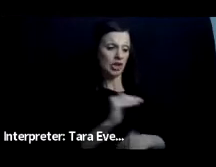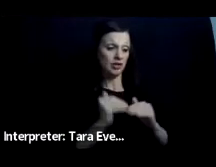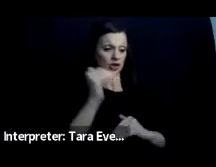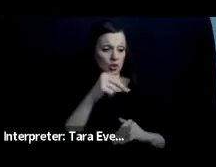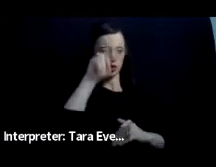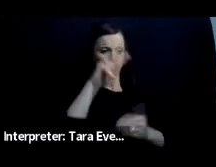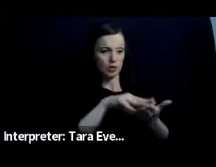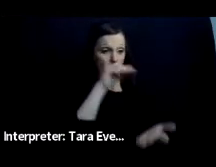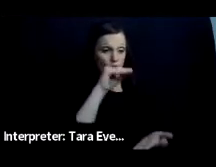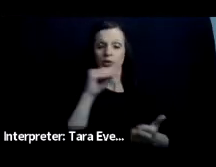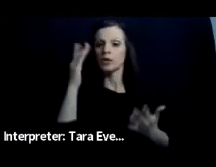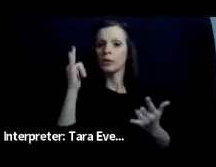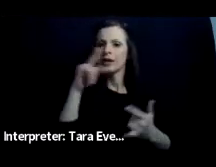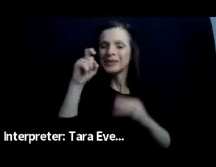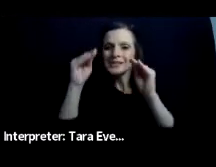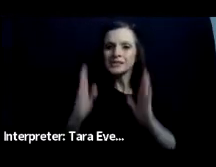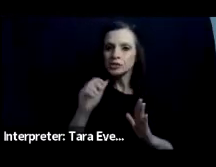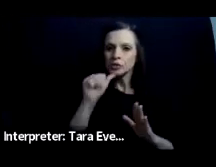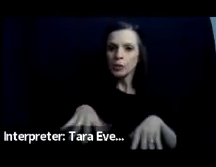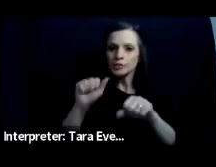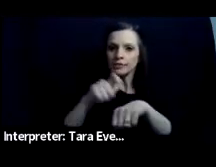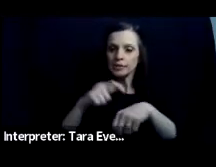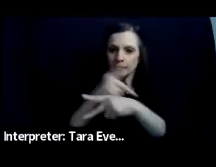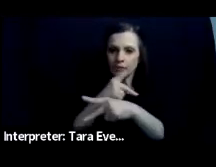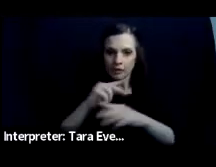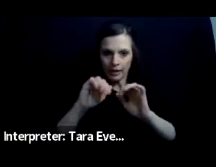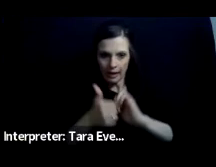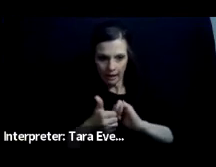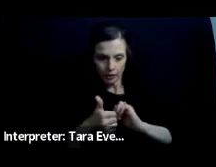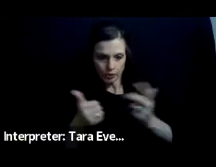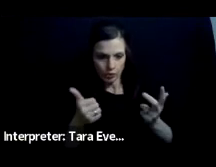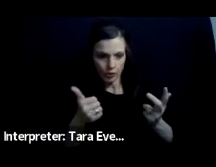won't take the time to figure out how they can present that